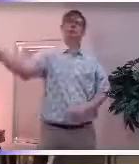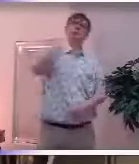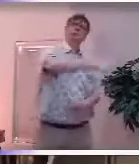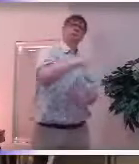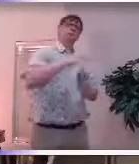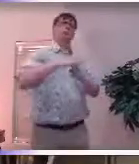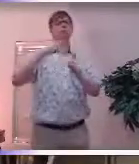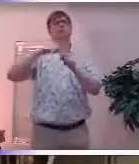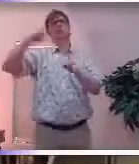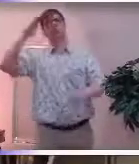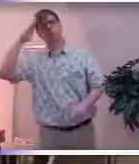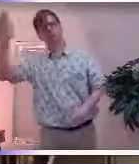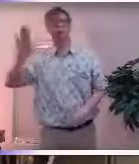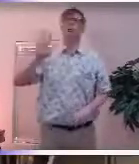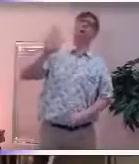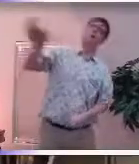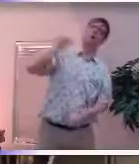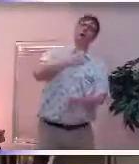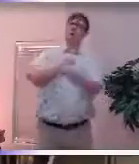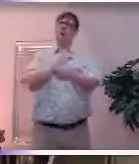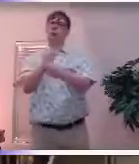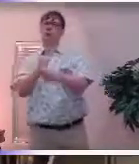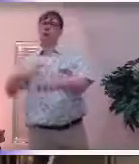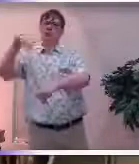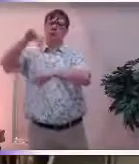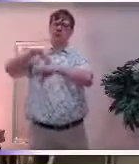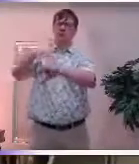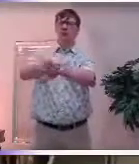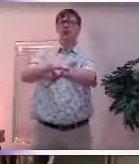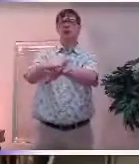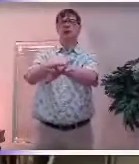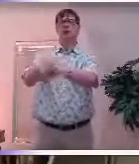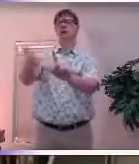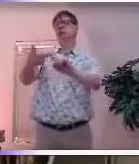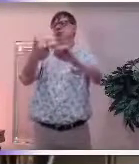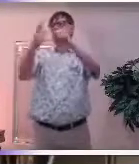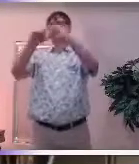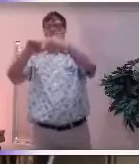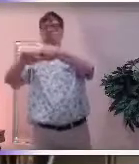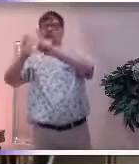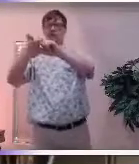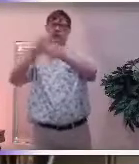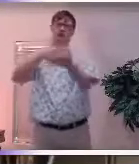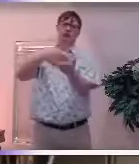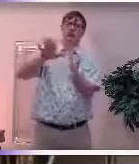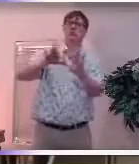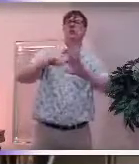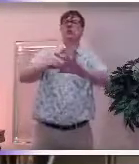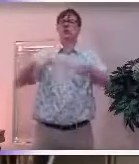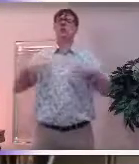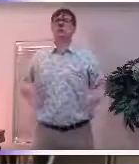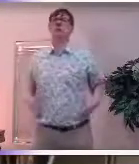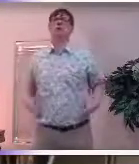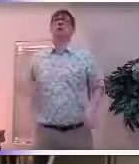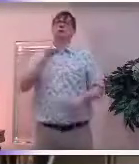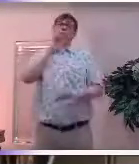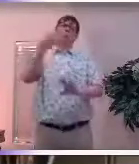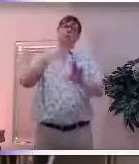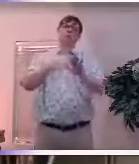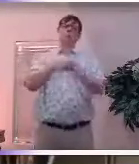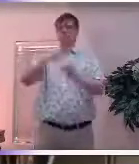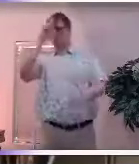know that when we're working on healing or changing something in our bodies. It's much more doable than we